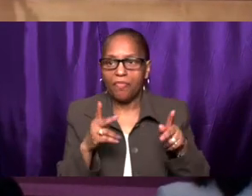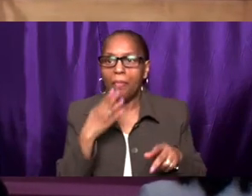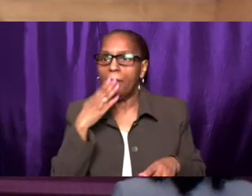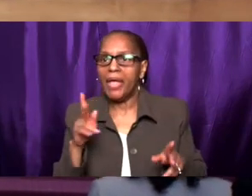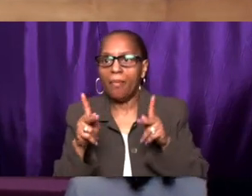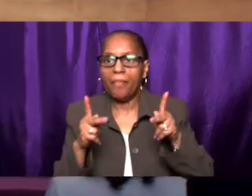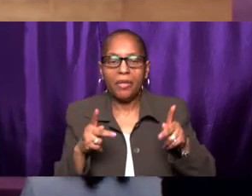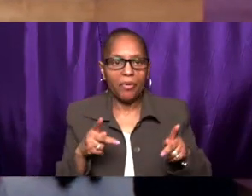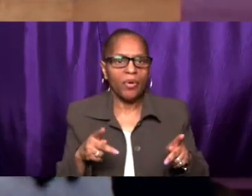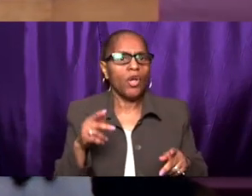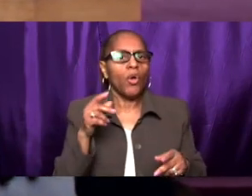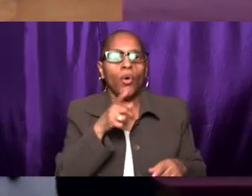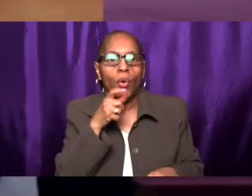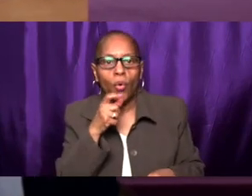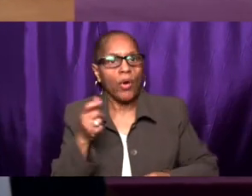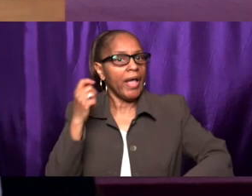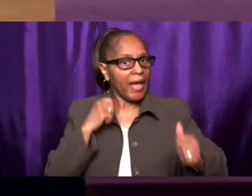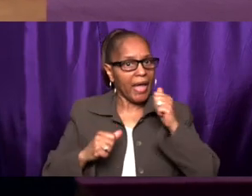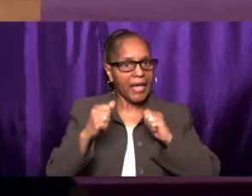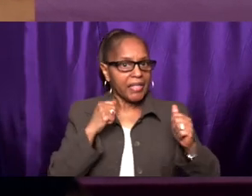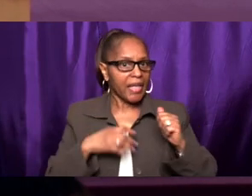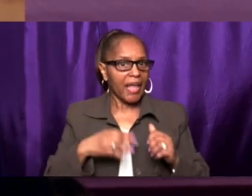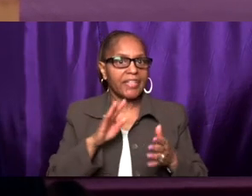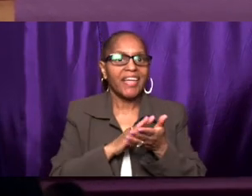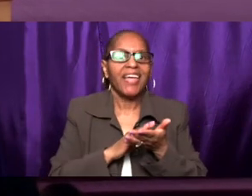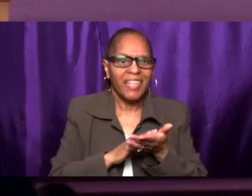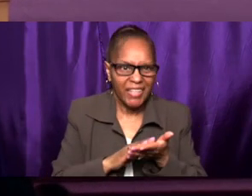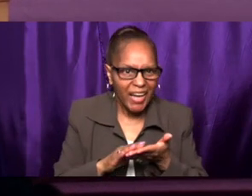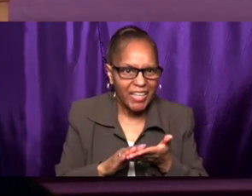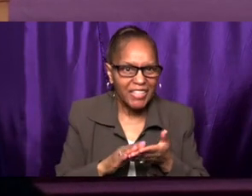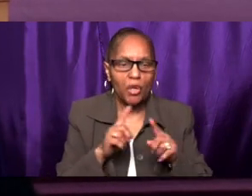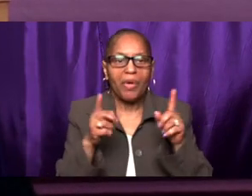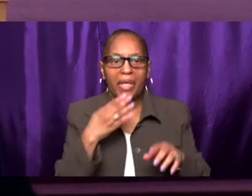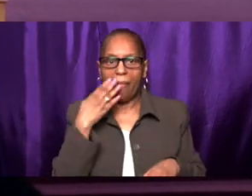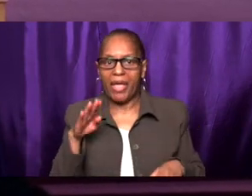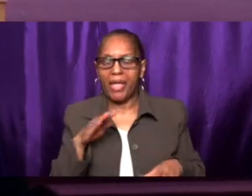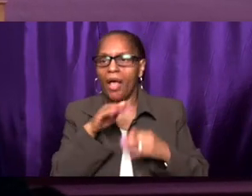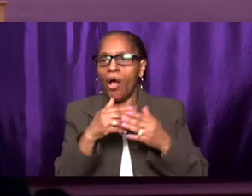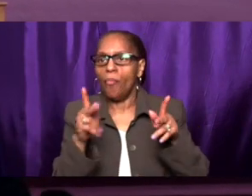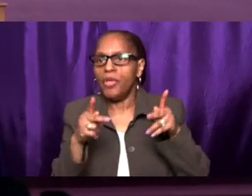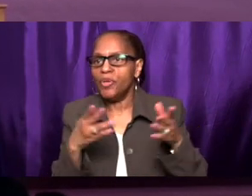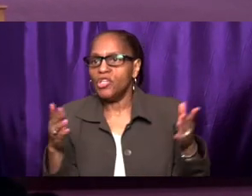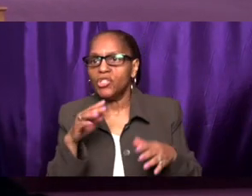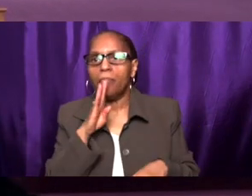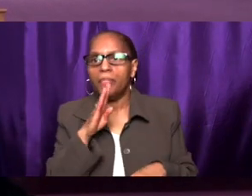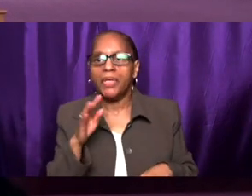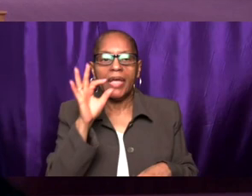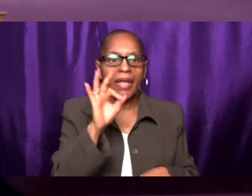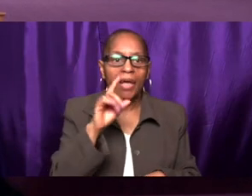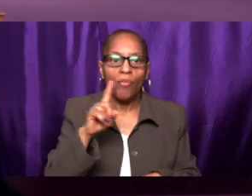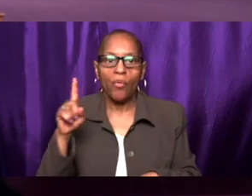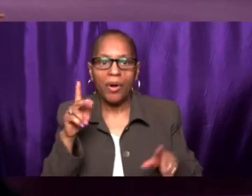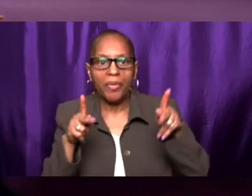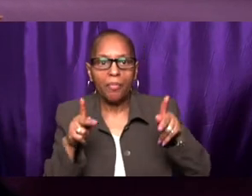in sheep clothing, who go to church. Everybody in here ought to be 911 folk who save people who